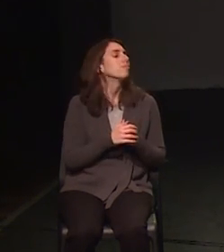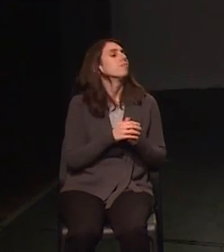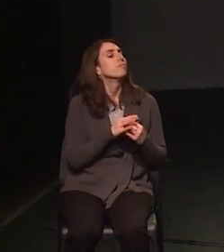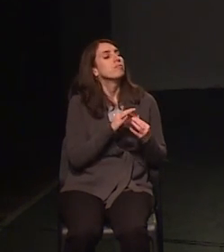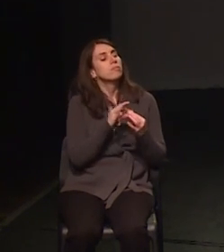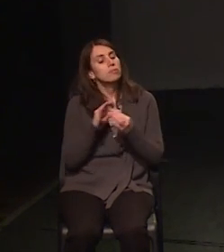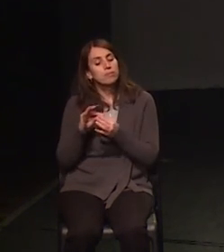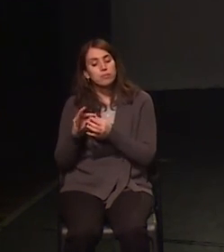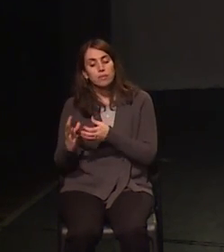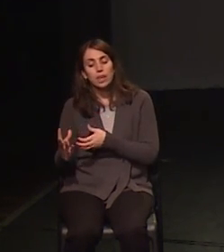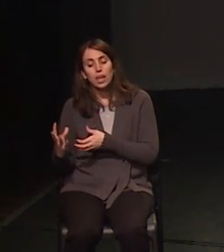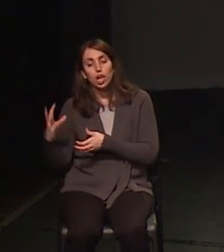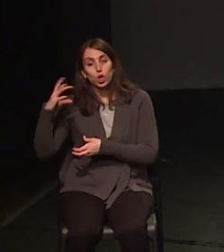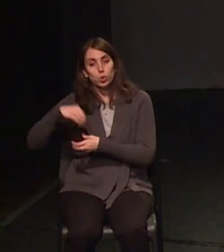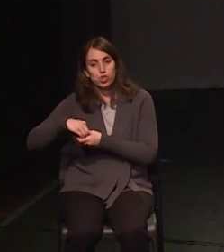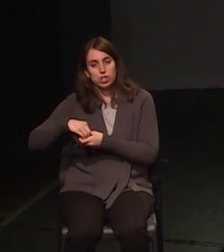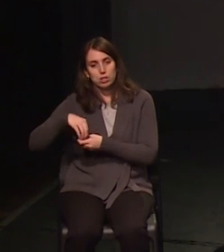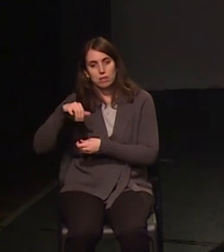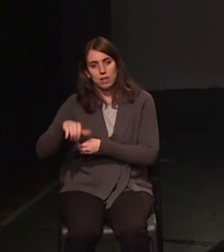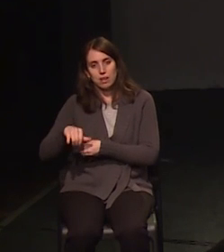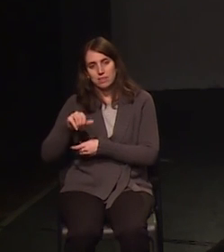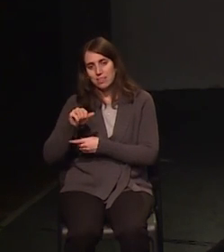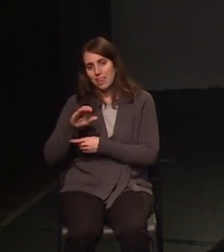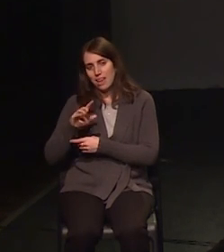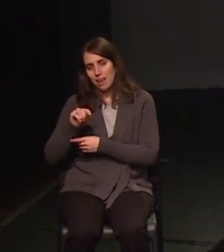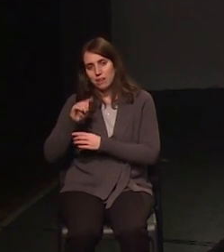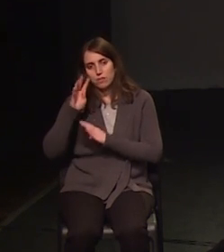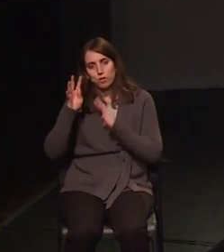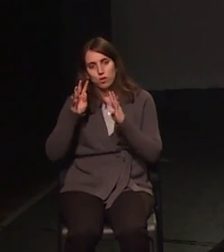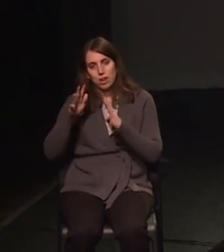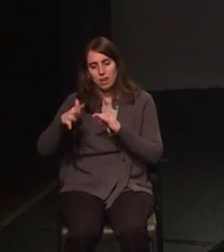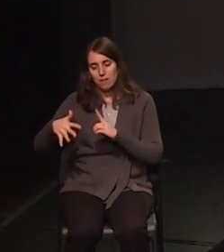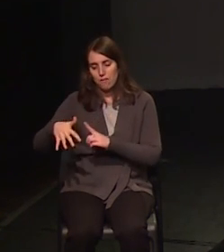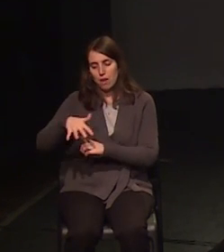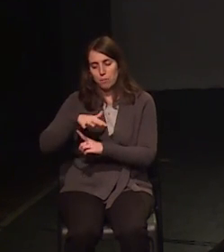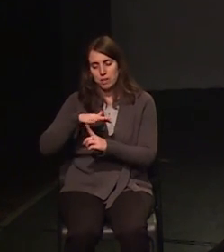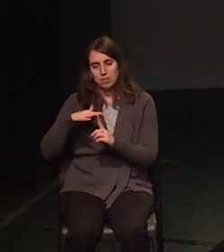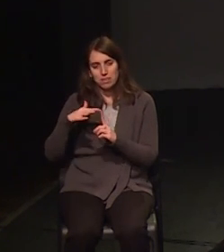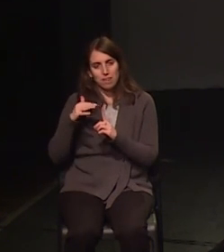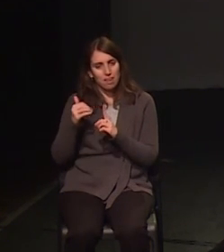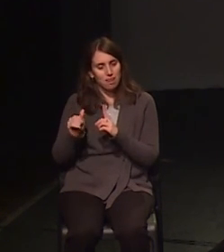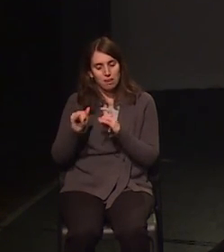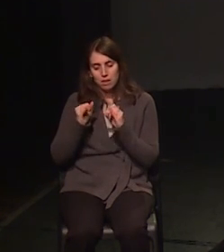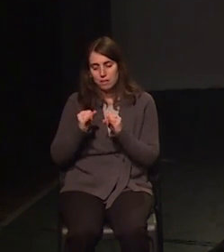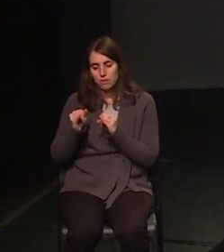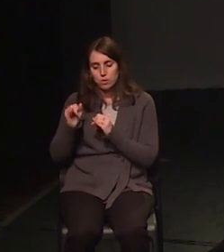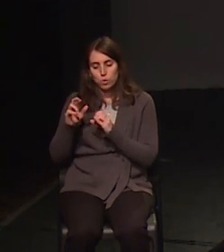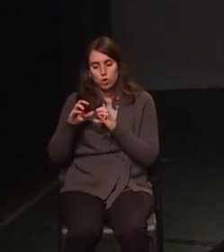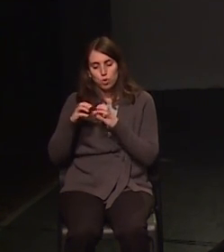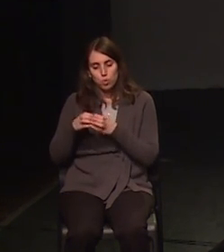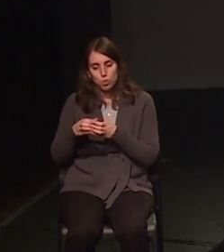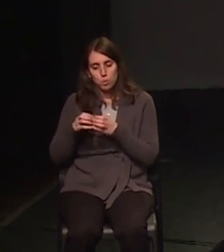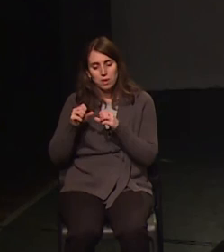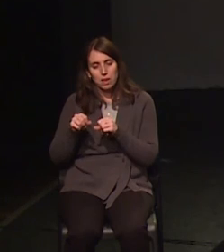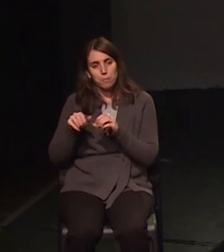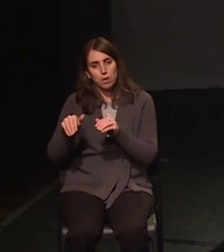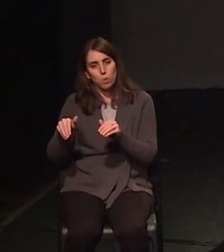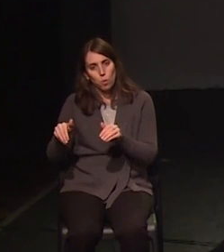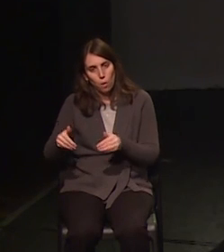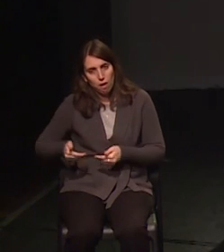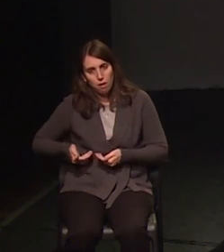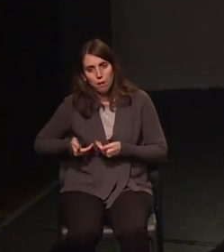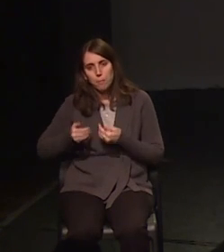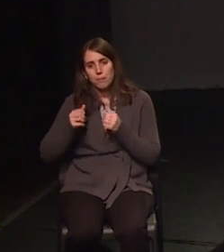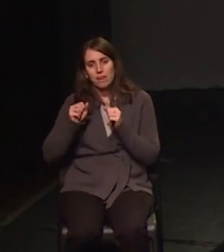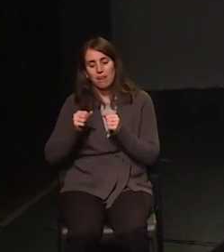for inclusion, that is the act of creating environments in which any individual or group can be welcome and feel